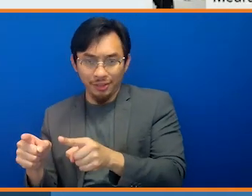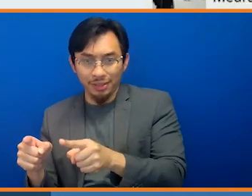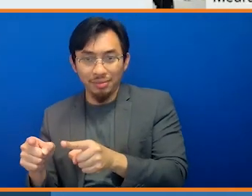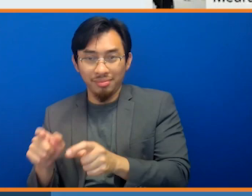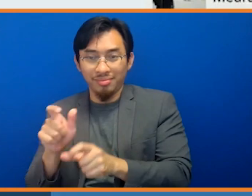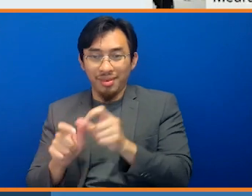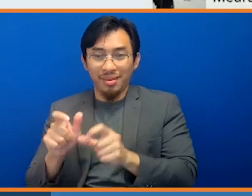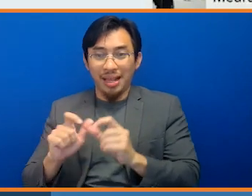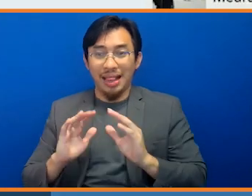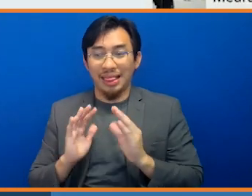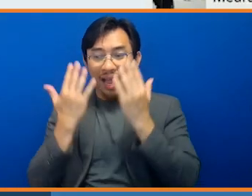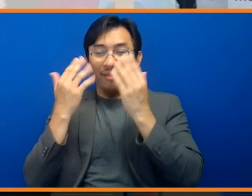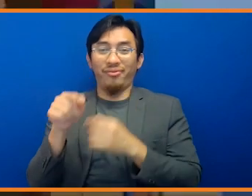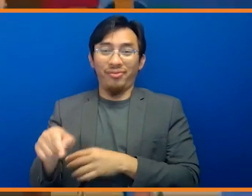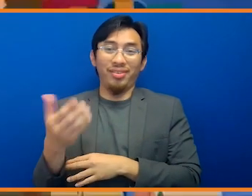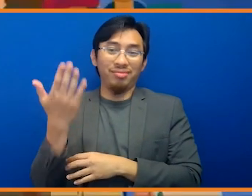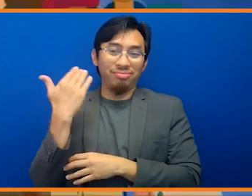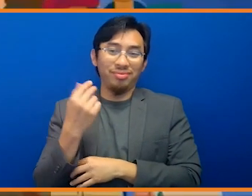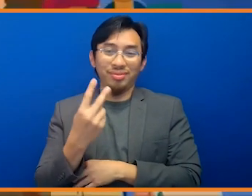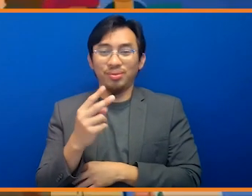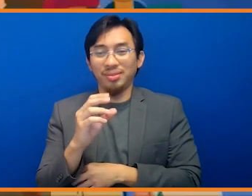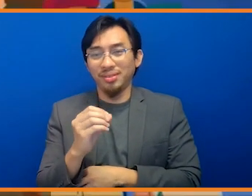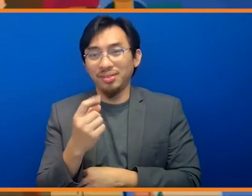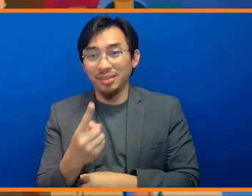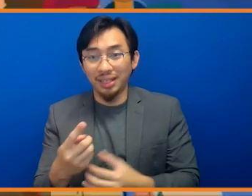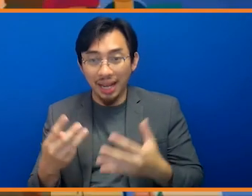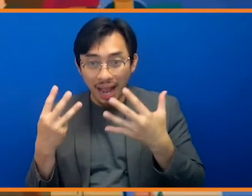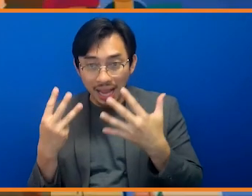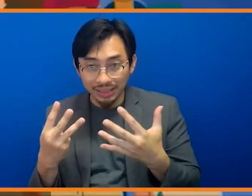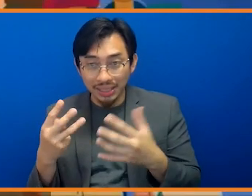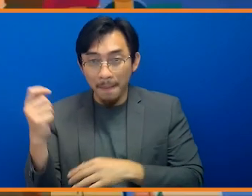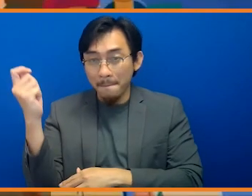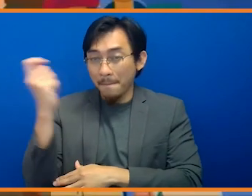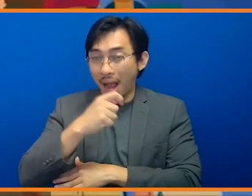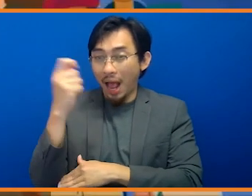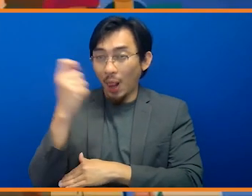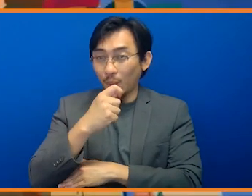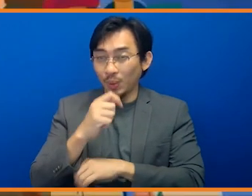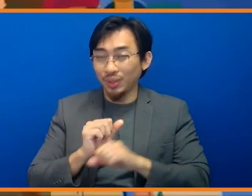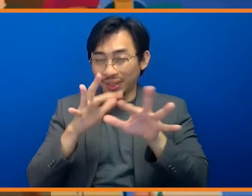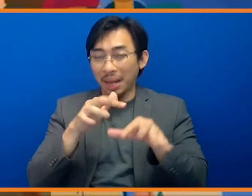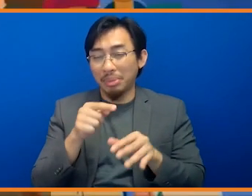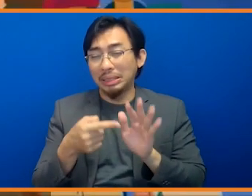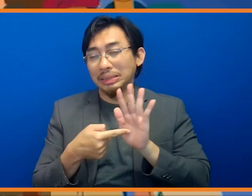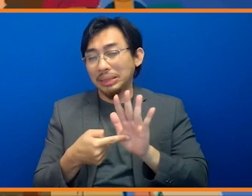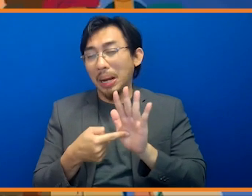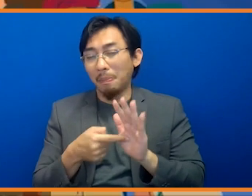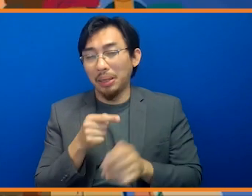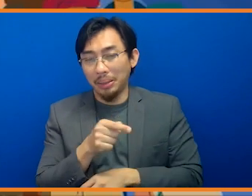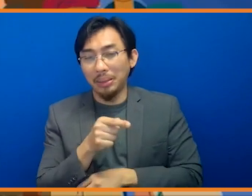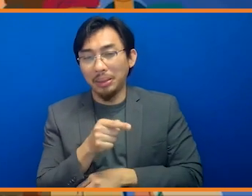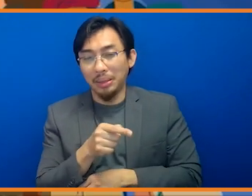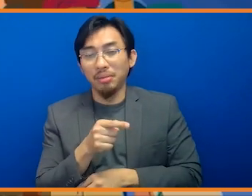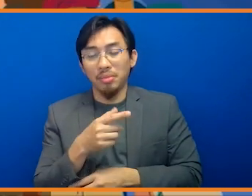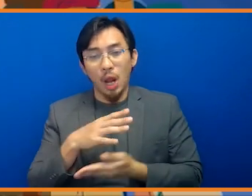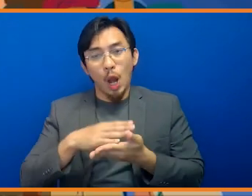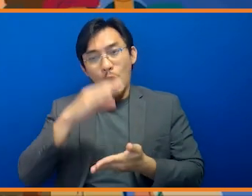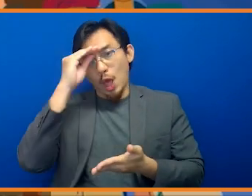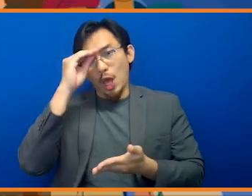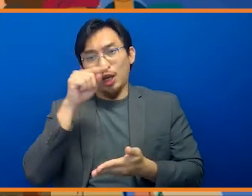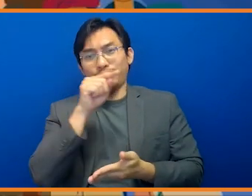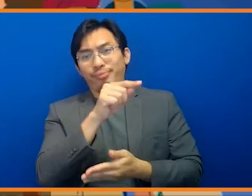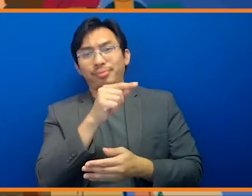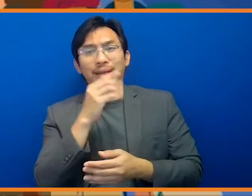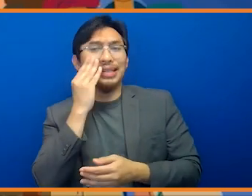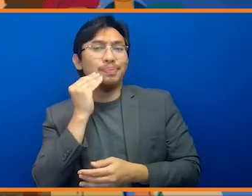Like the survivors of the 2018 Palu tsunami, for example, to learn from the